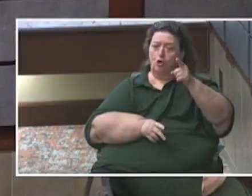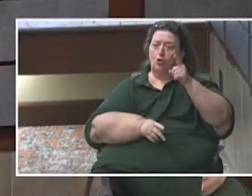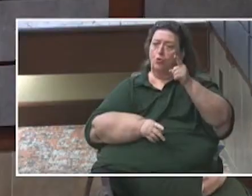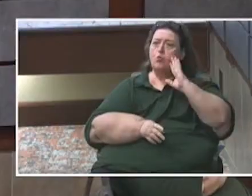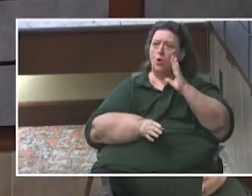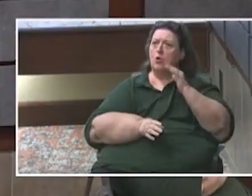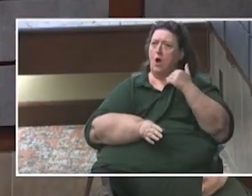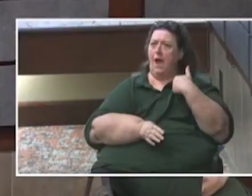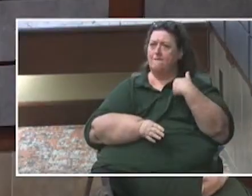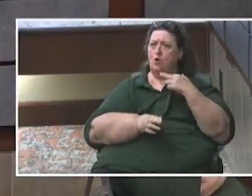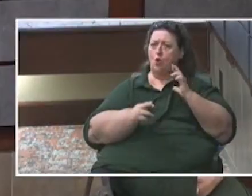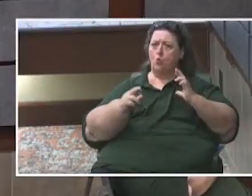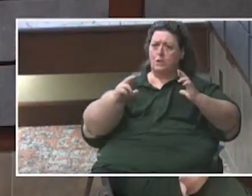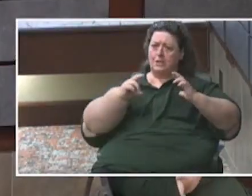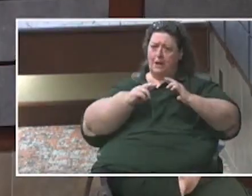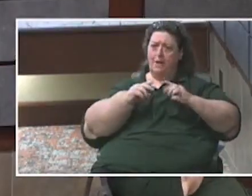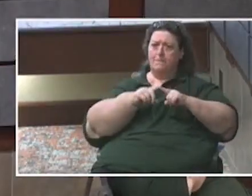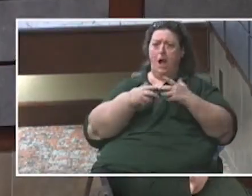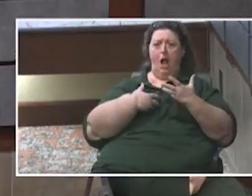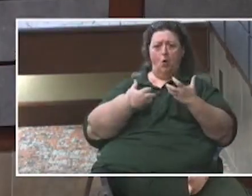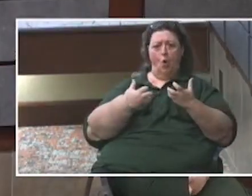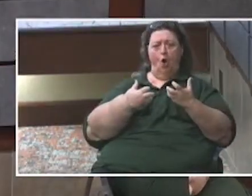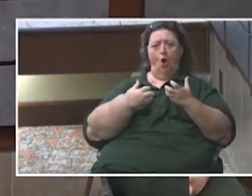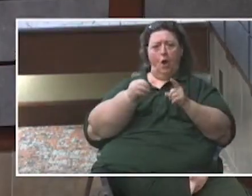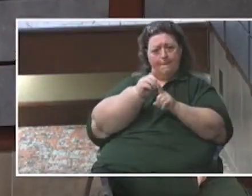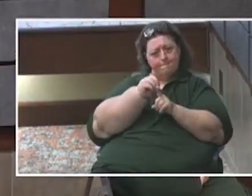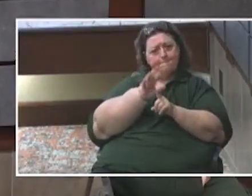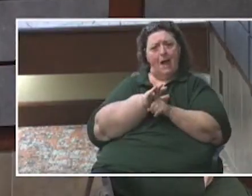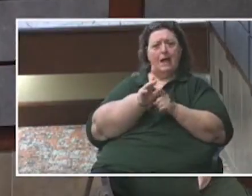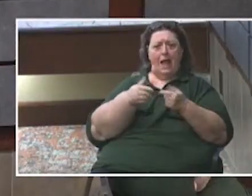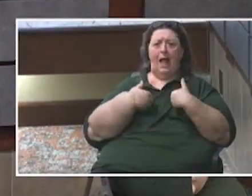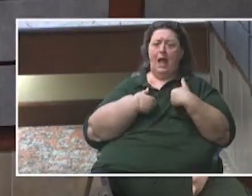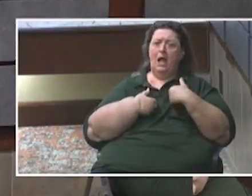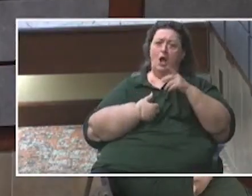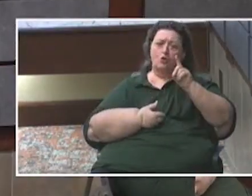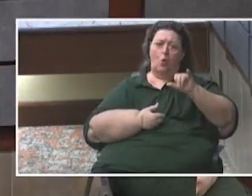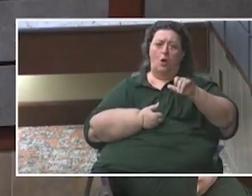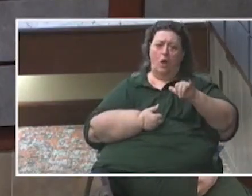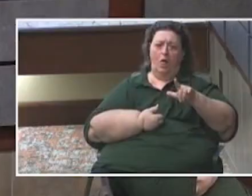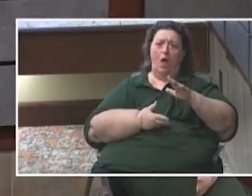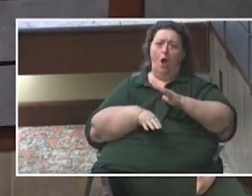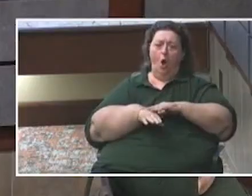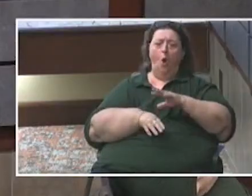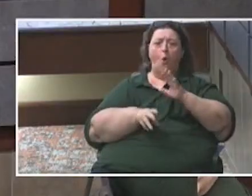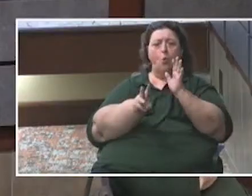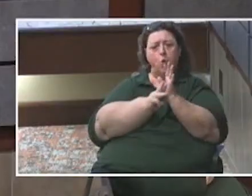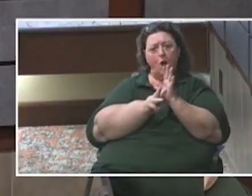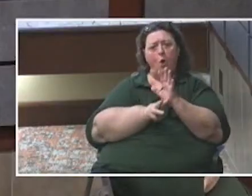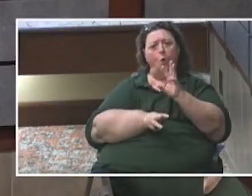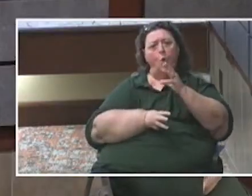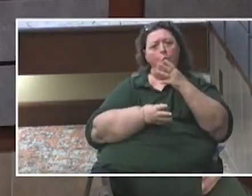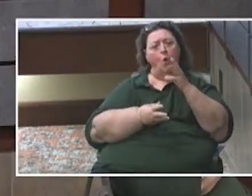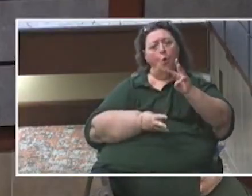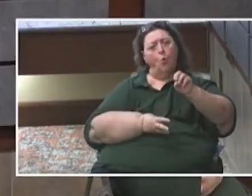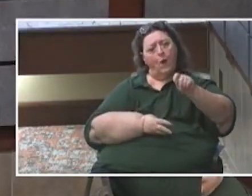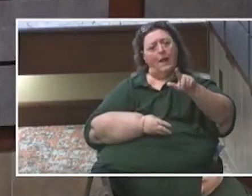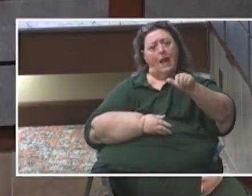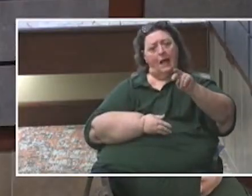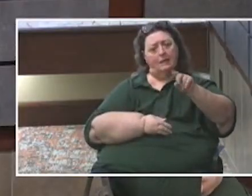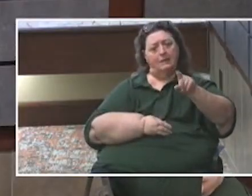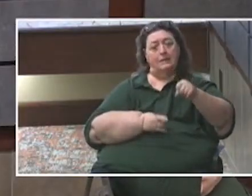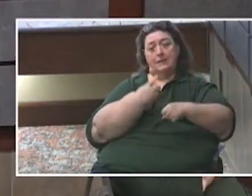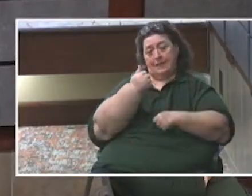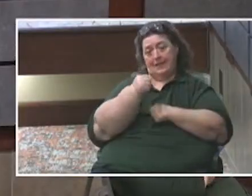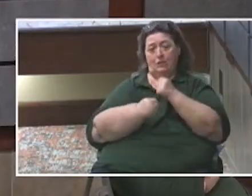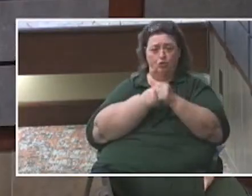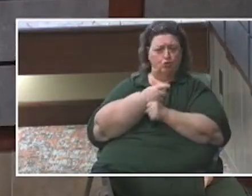We'll do the proclamation this evening, but I wanted to highlight the impact Dr. Doyle has had on the Lake Waco wetlands and the programming that we have out there. In his tenure, Dr.